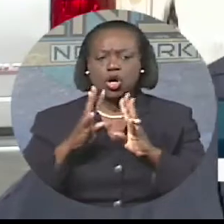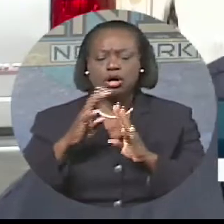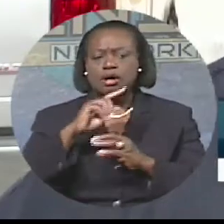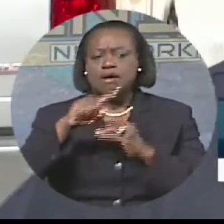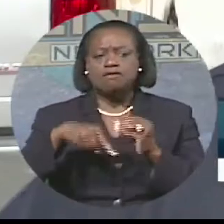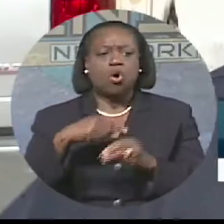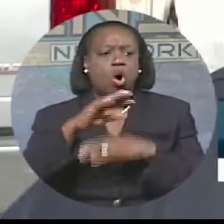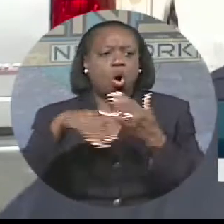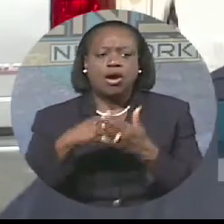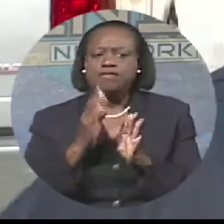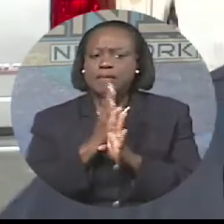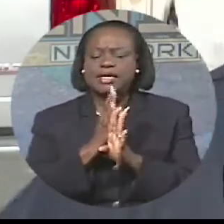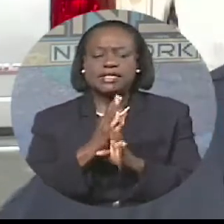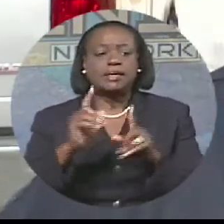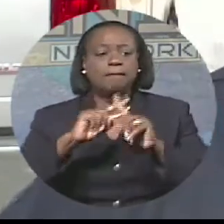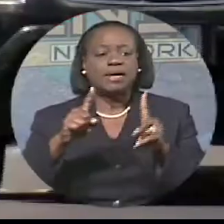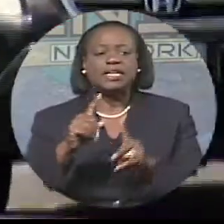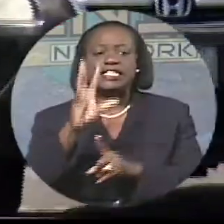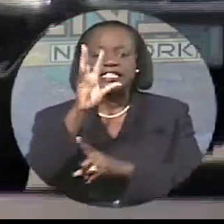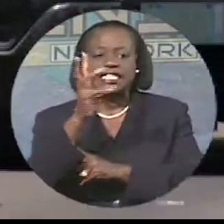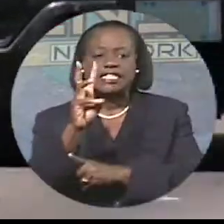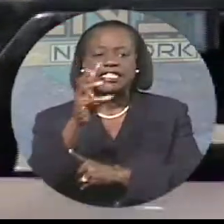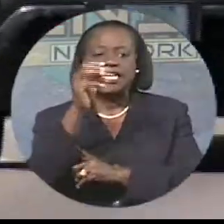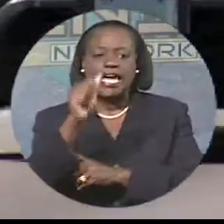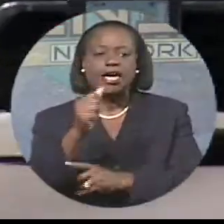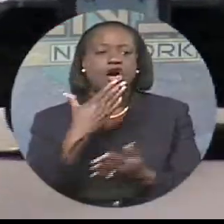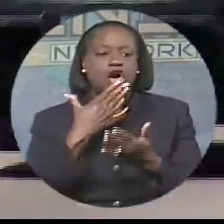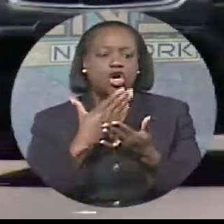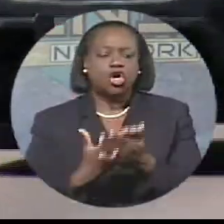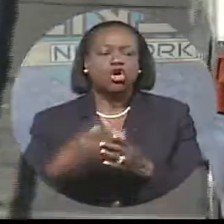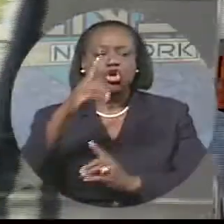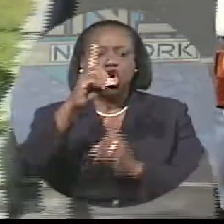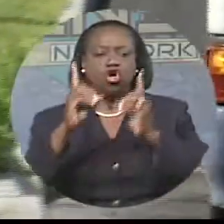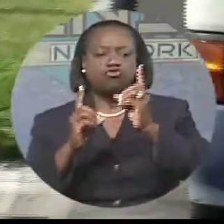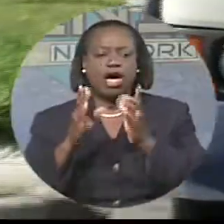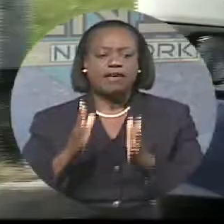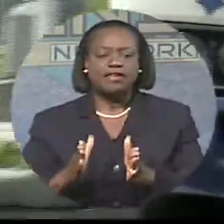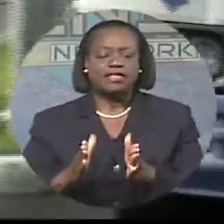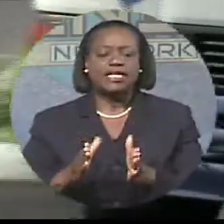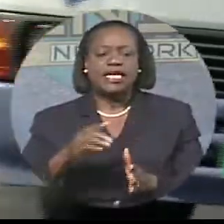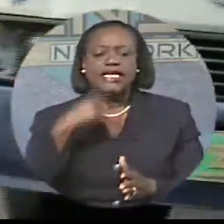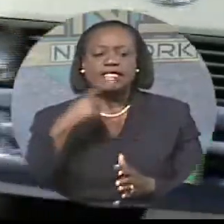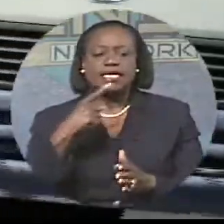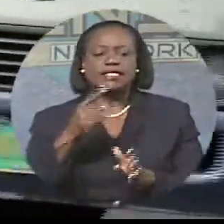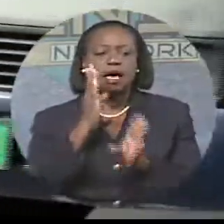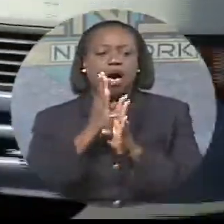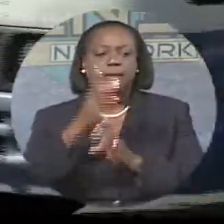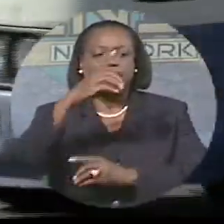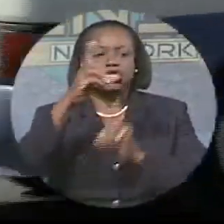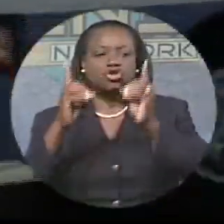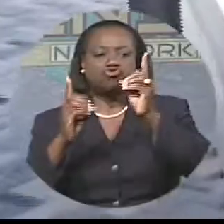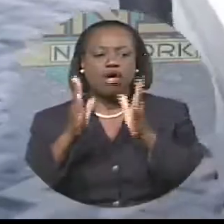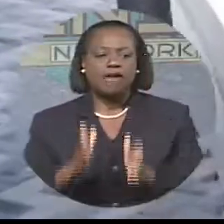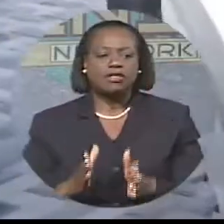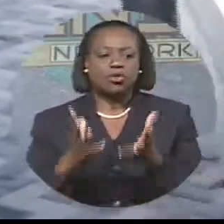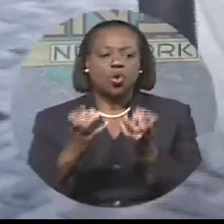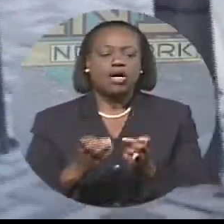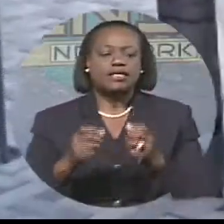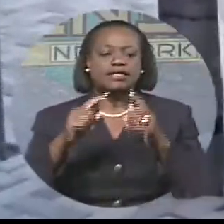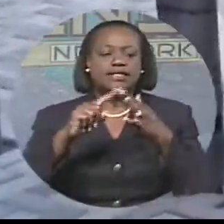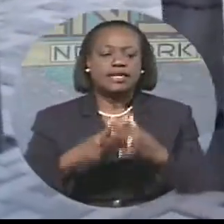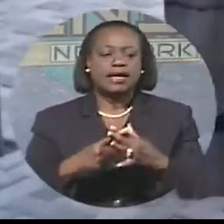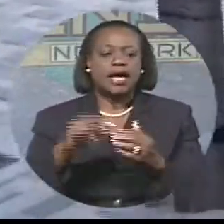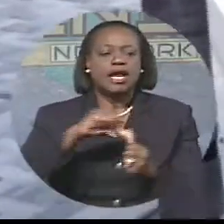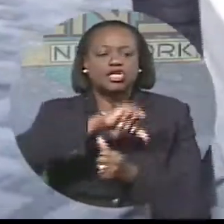for sure. We have a lot of excellent drivers. Moss said bus drivers are hoping to form an association that would manage bus drivers